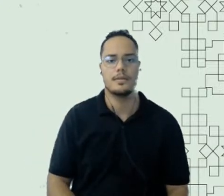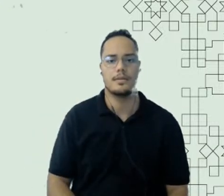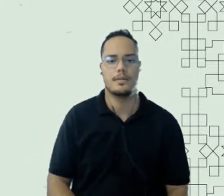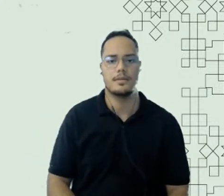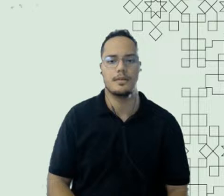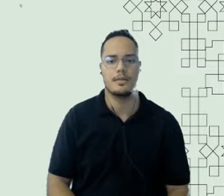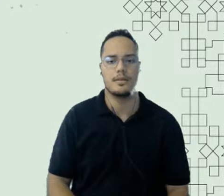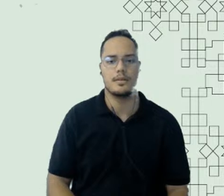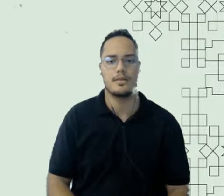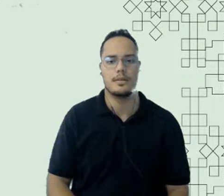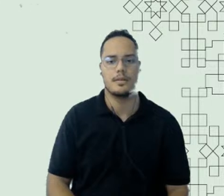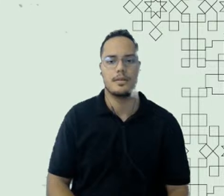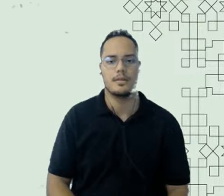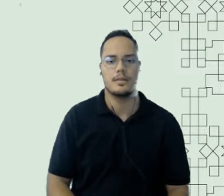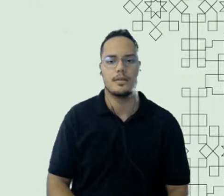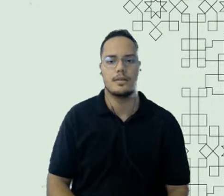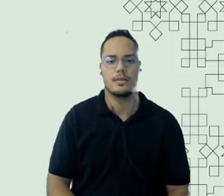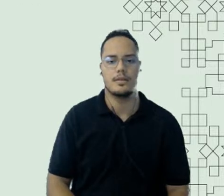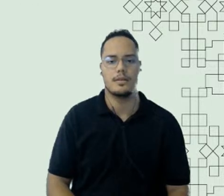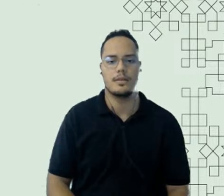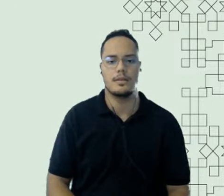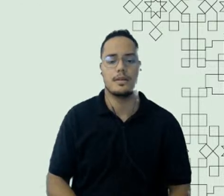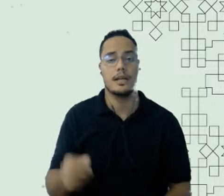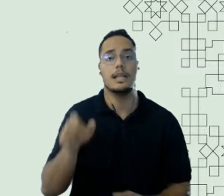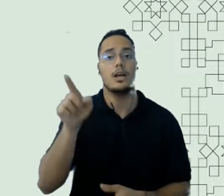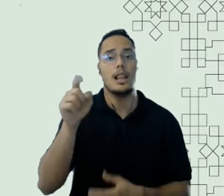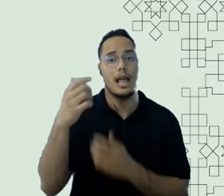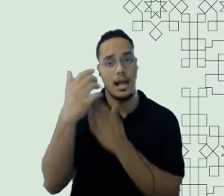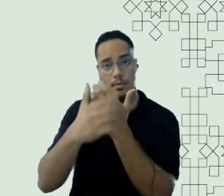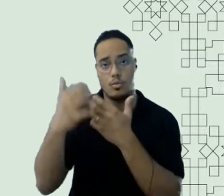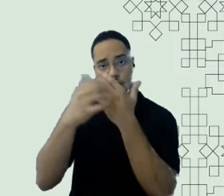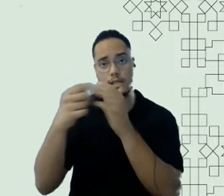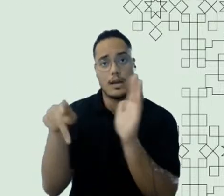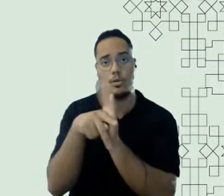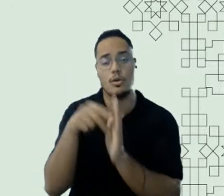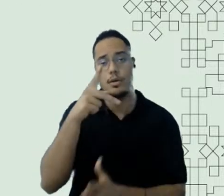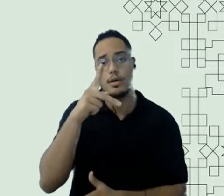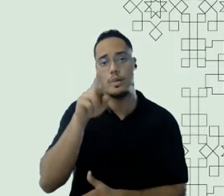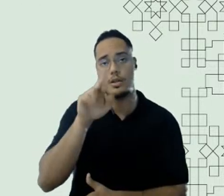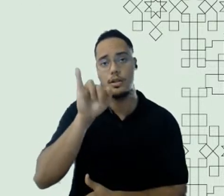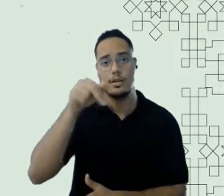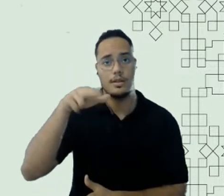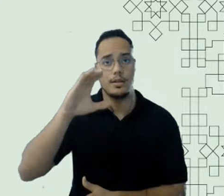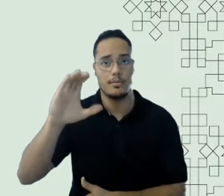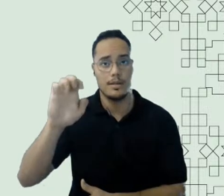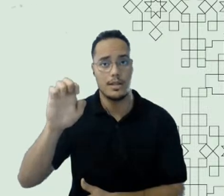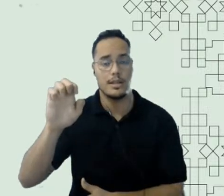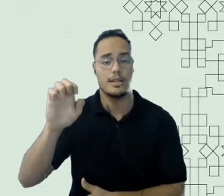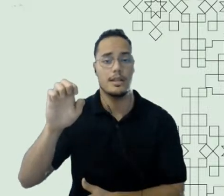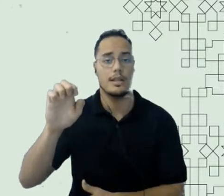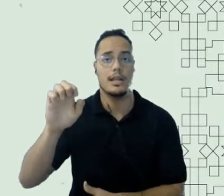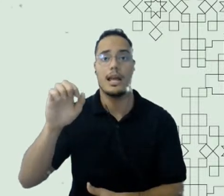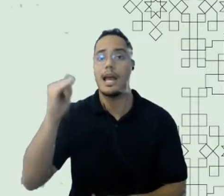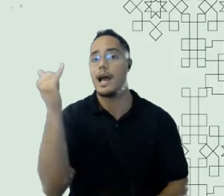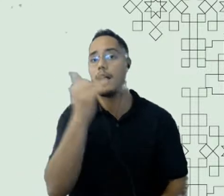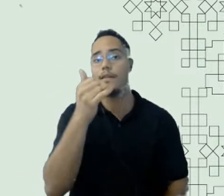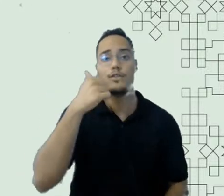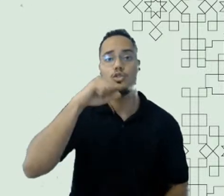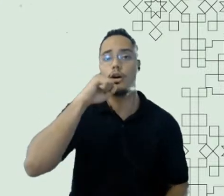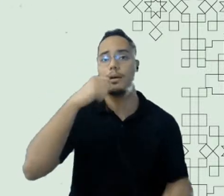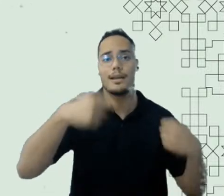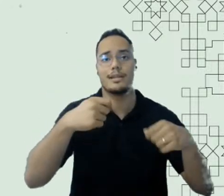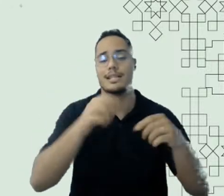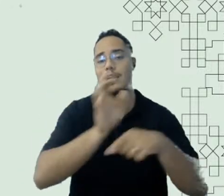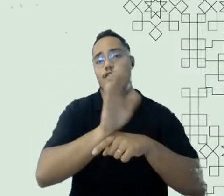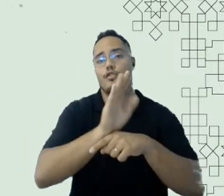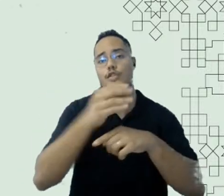that the right holders want to get removed from the platform, it was blocked. And so that woman just went before courts